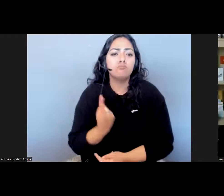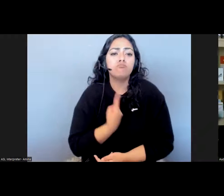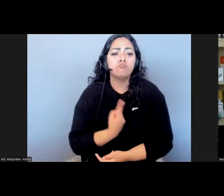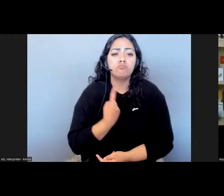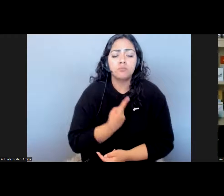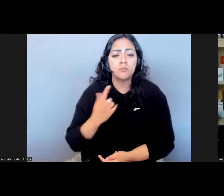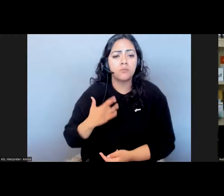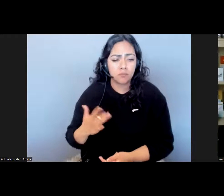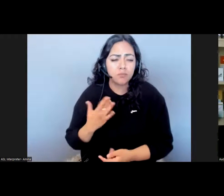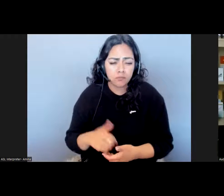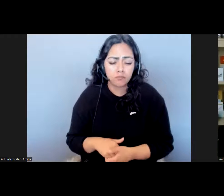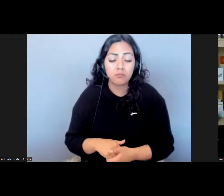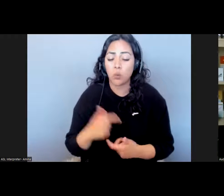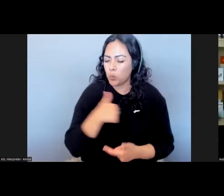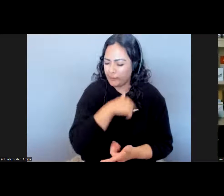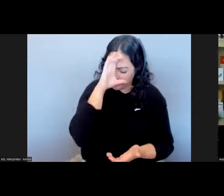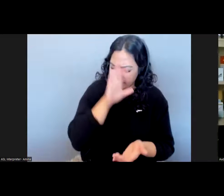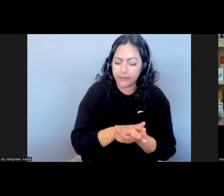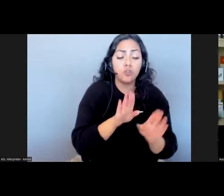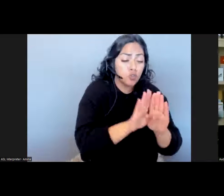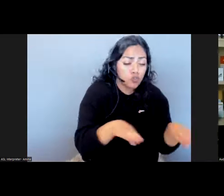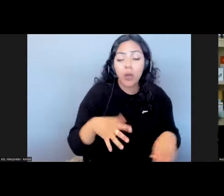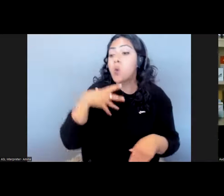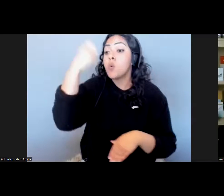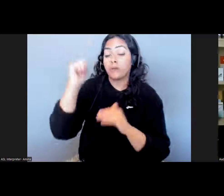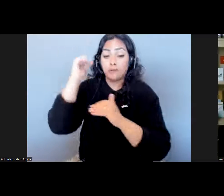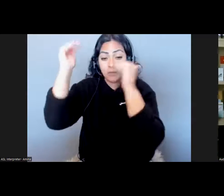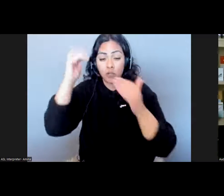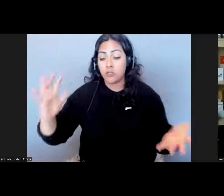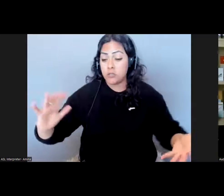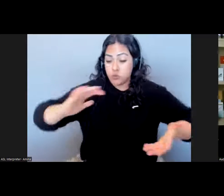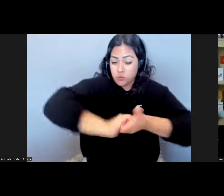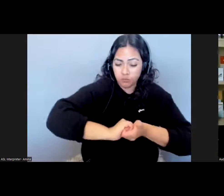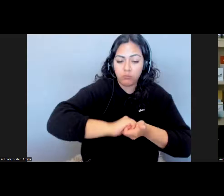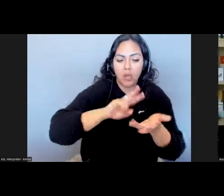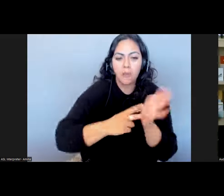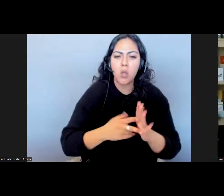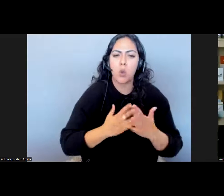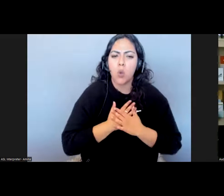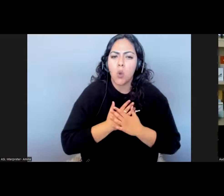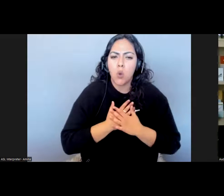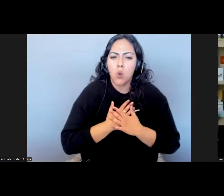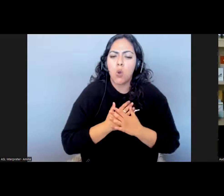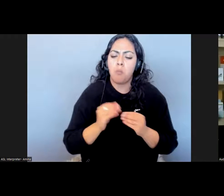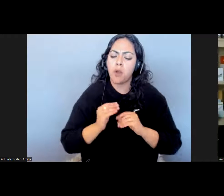and older adults together can improve their health in such a meaningful way. I love what I